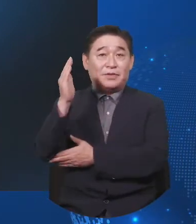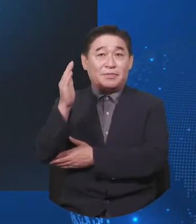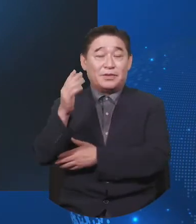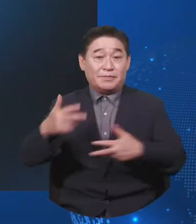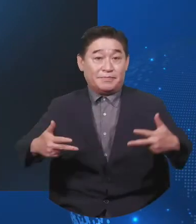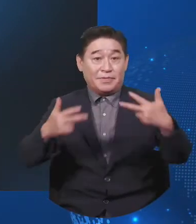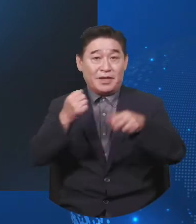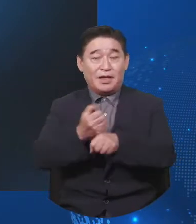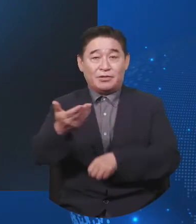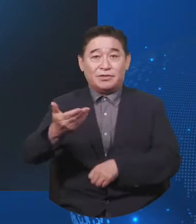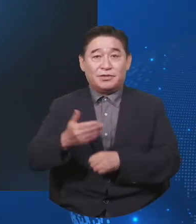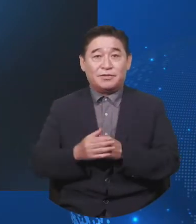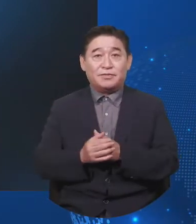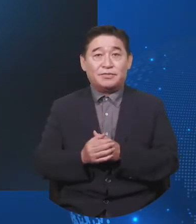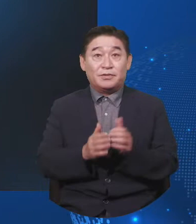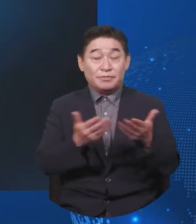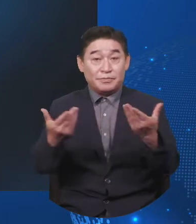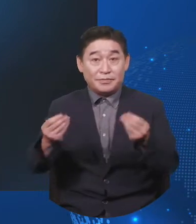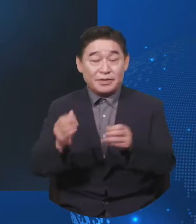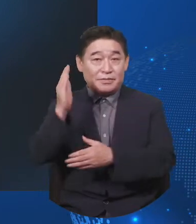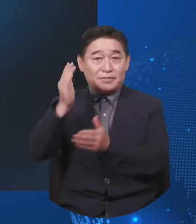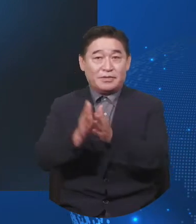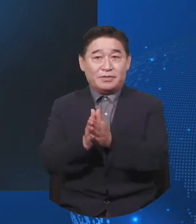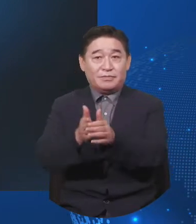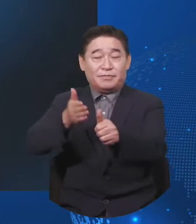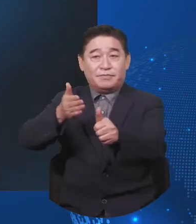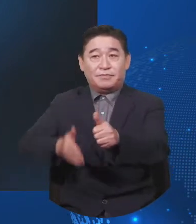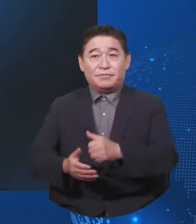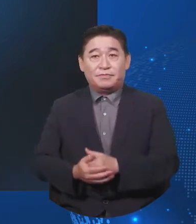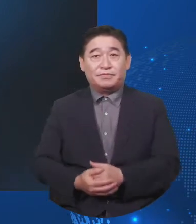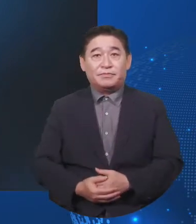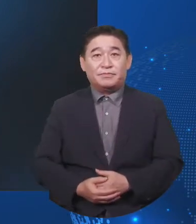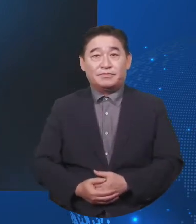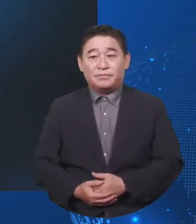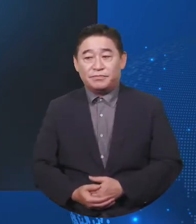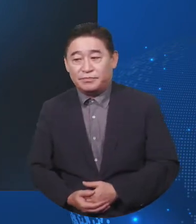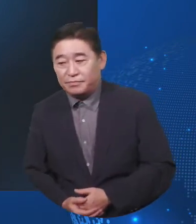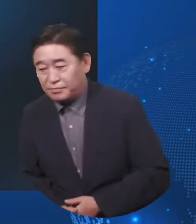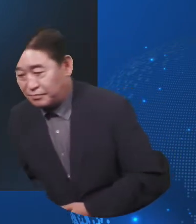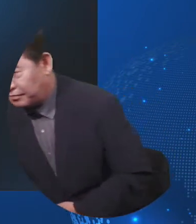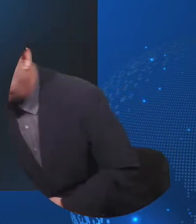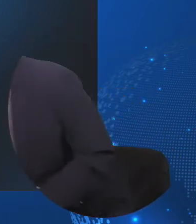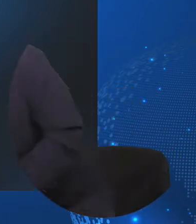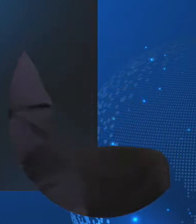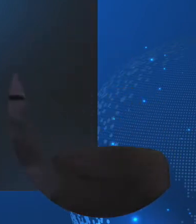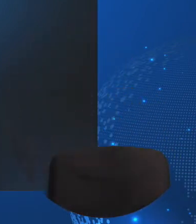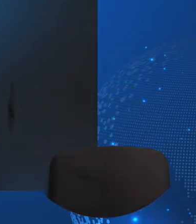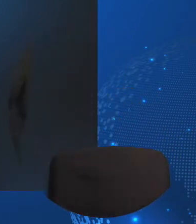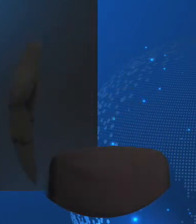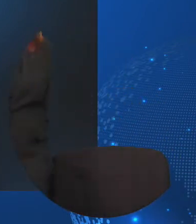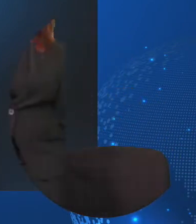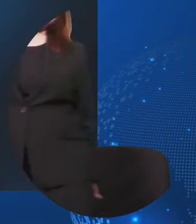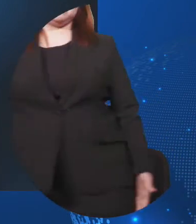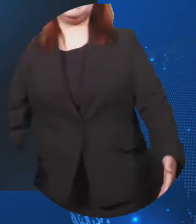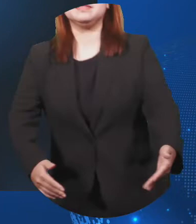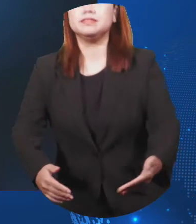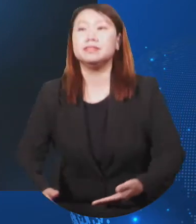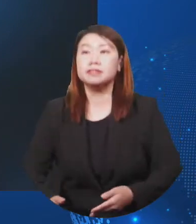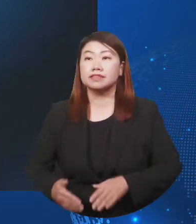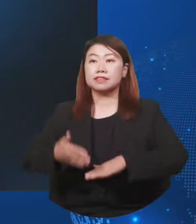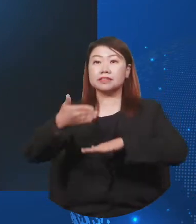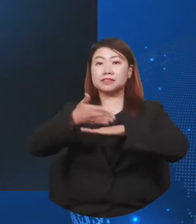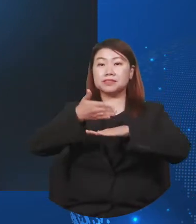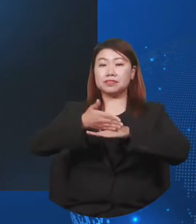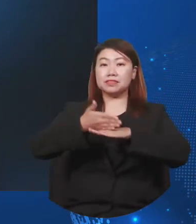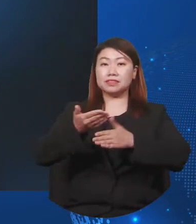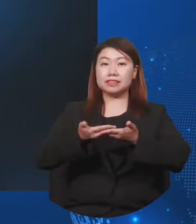So if you're ready, just go ahead. Thank you. Thank you very much, Professor Kim. It is indeed a great pleasure